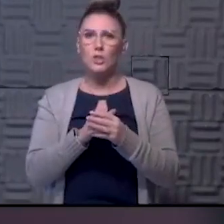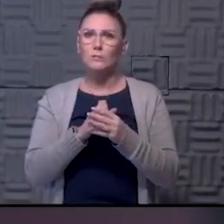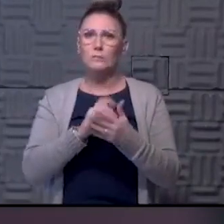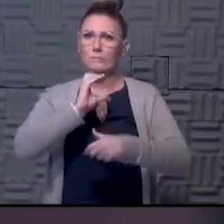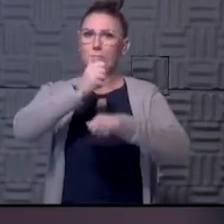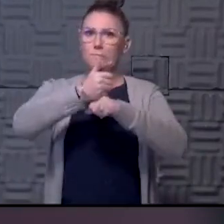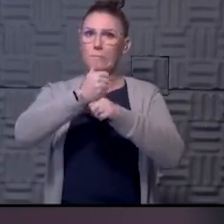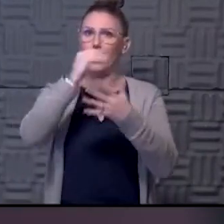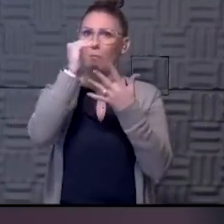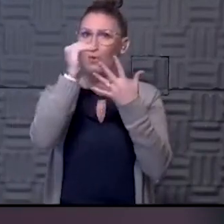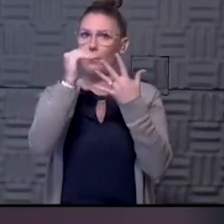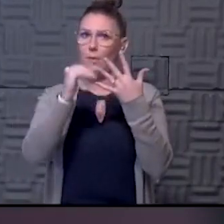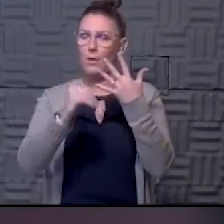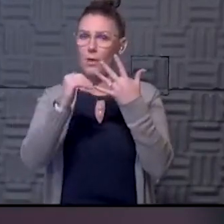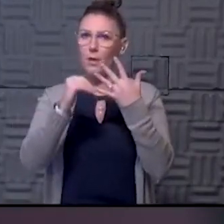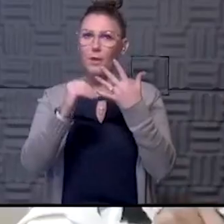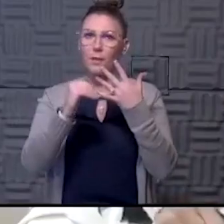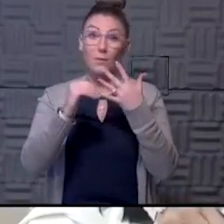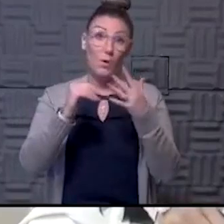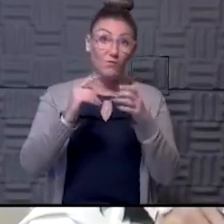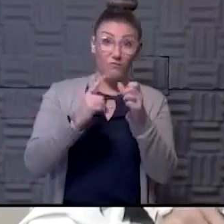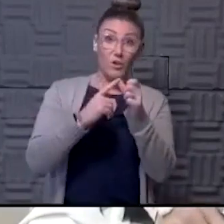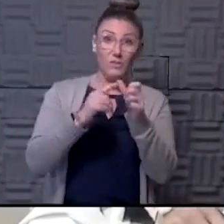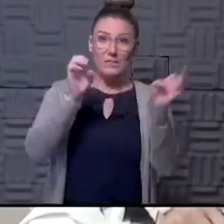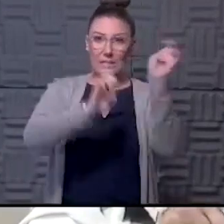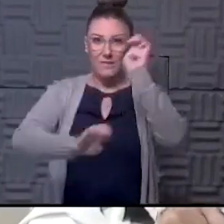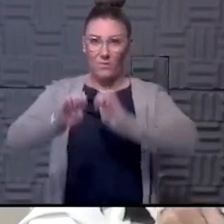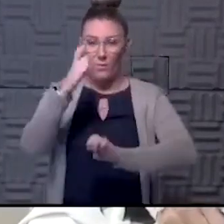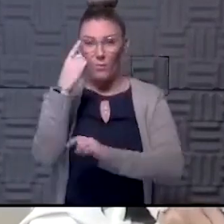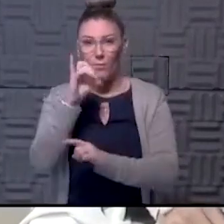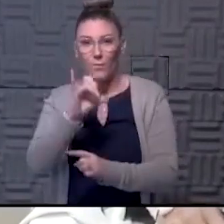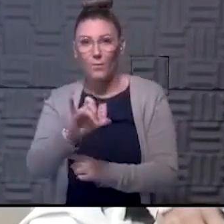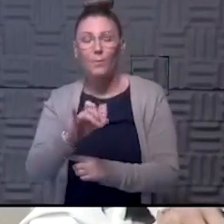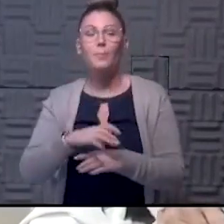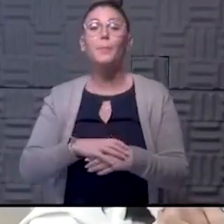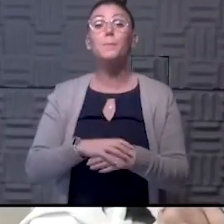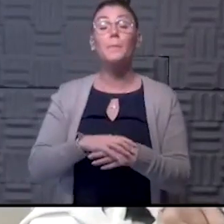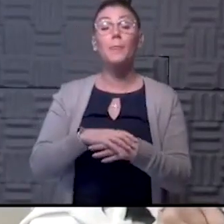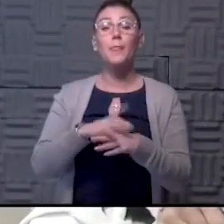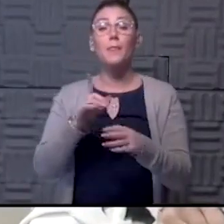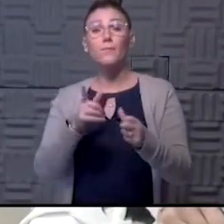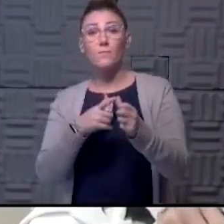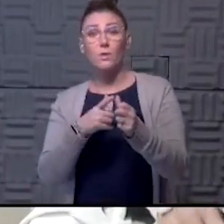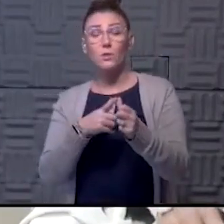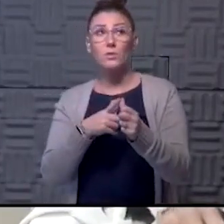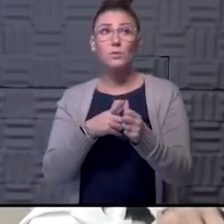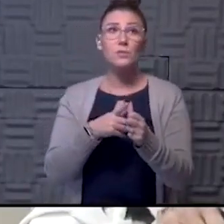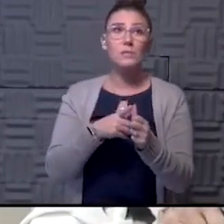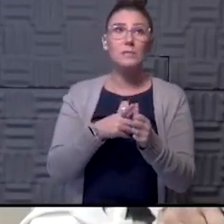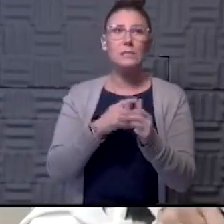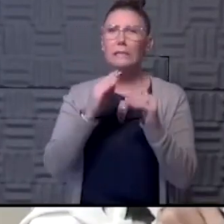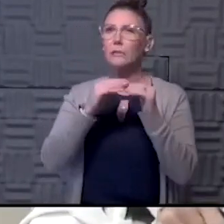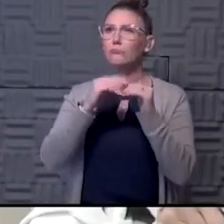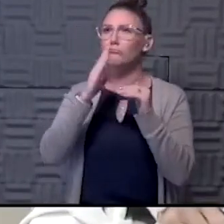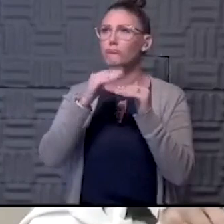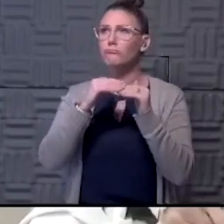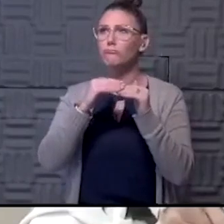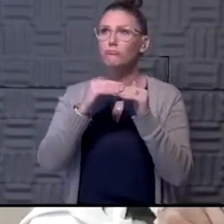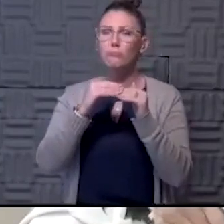even first be evaluated for it, and that is that you have to be greater than